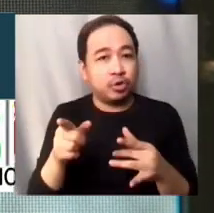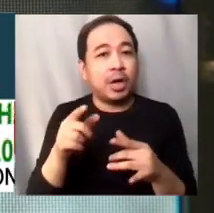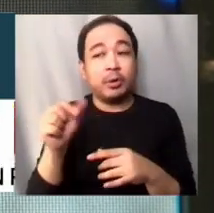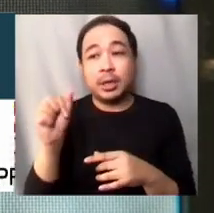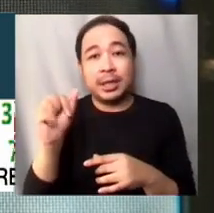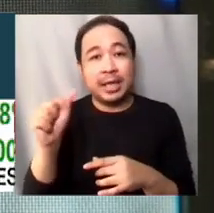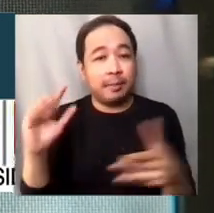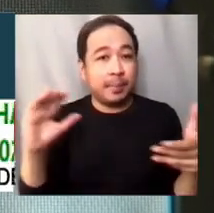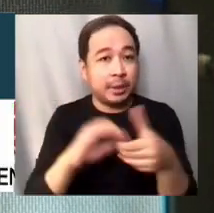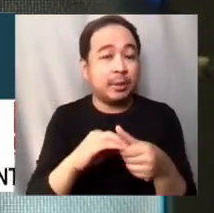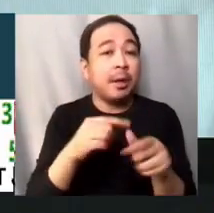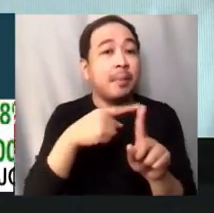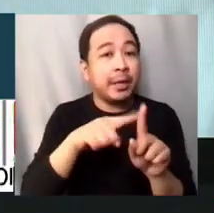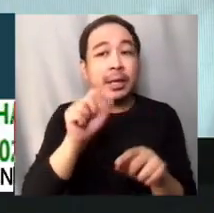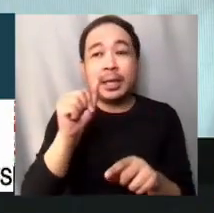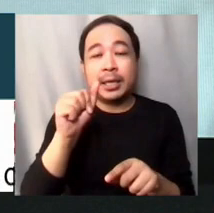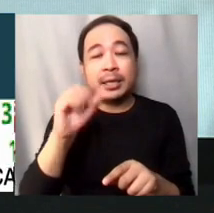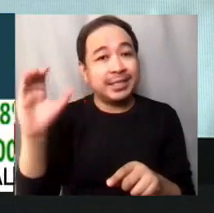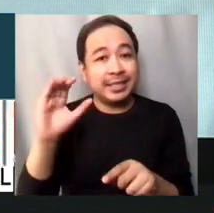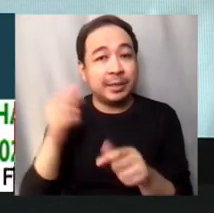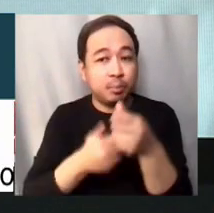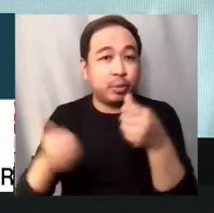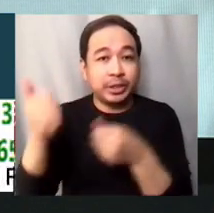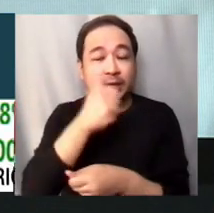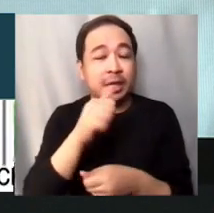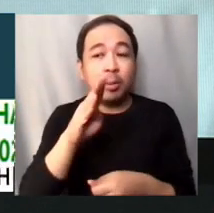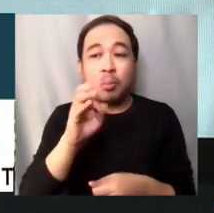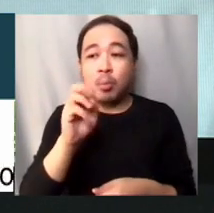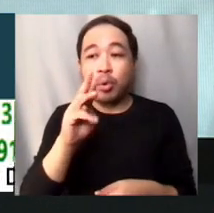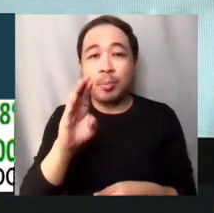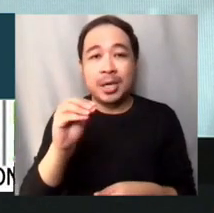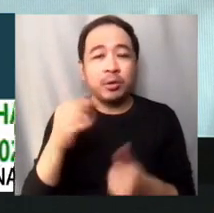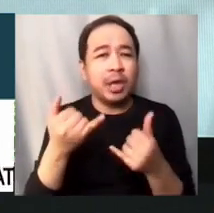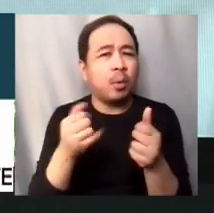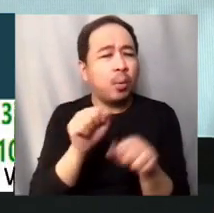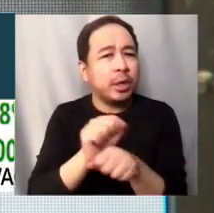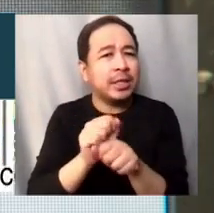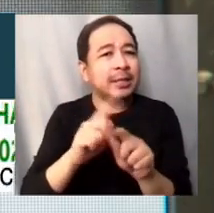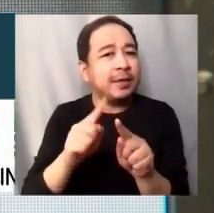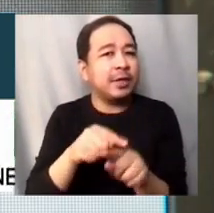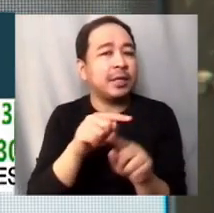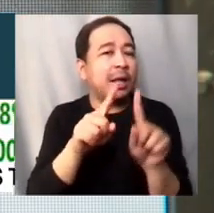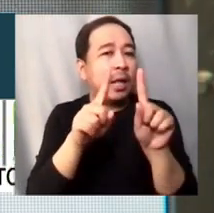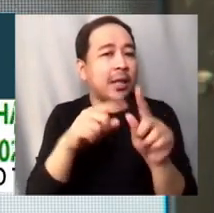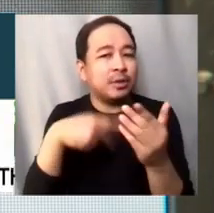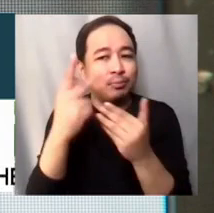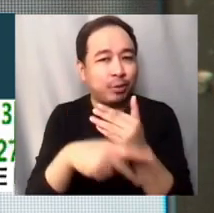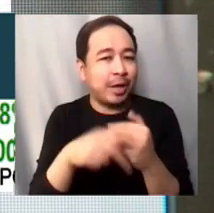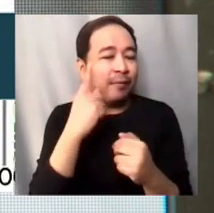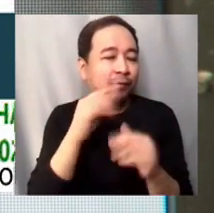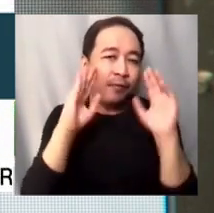AC Health President Paulo Borromeo says they're also working on several other clinical programs. In terms of tertiary